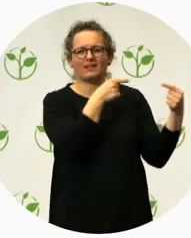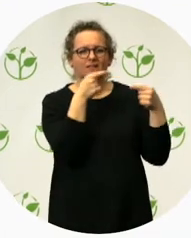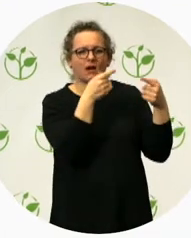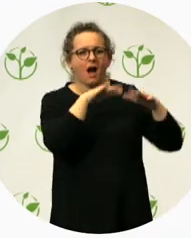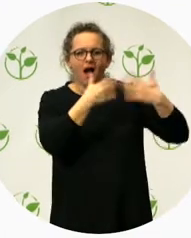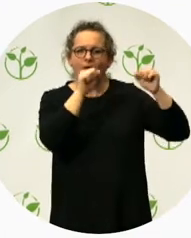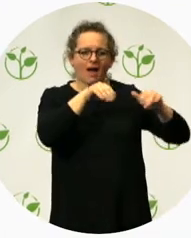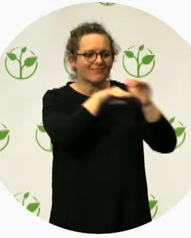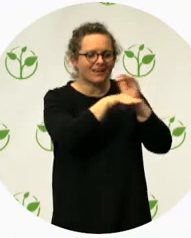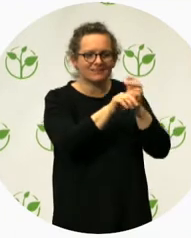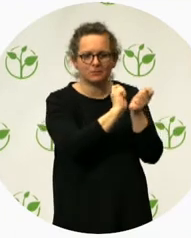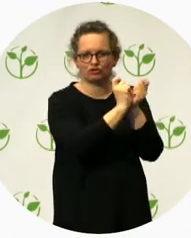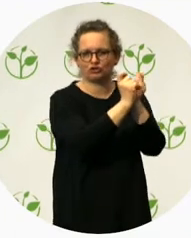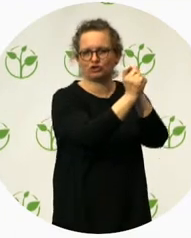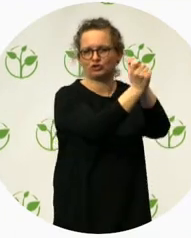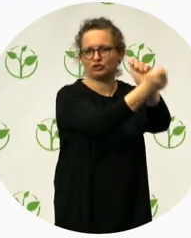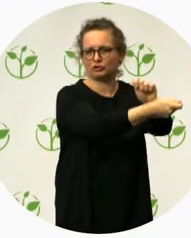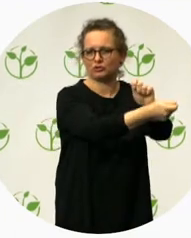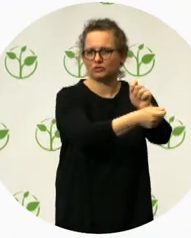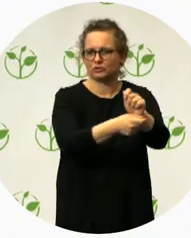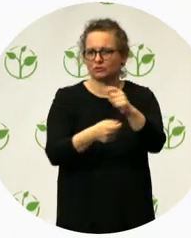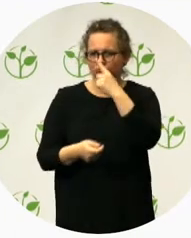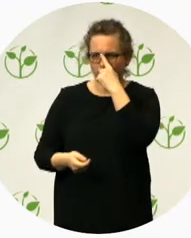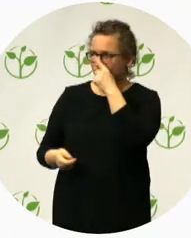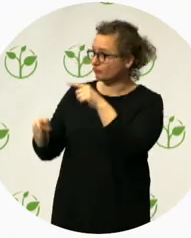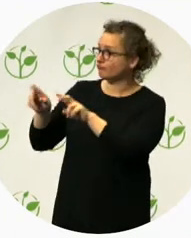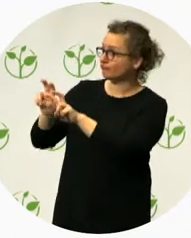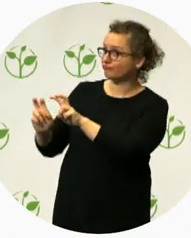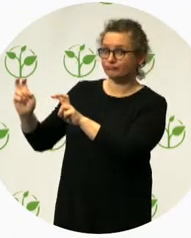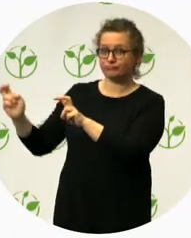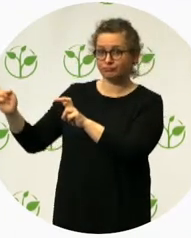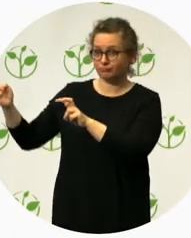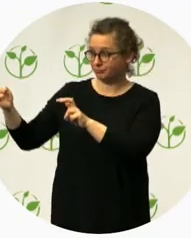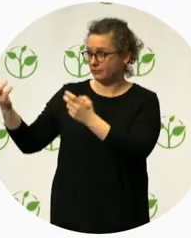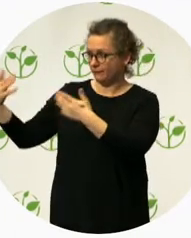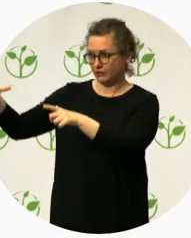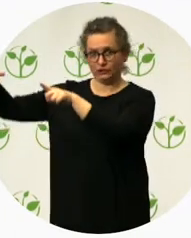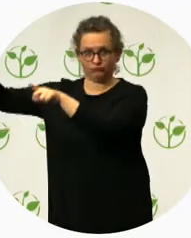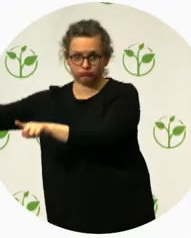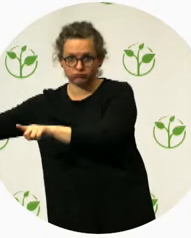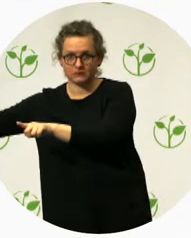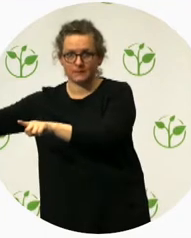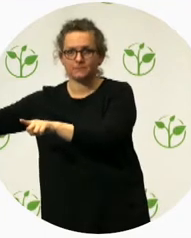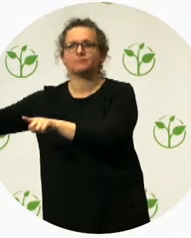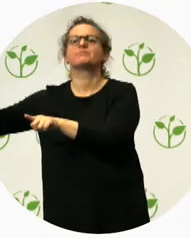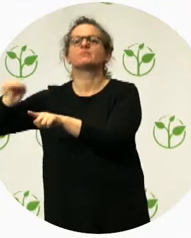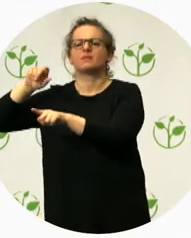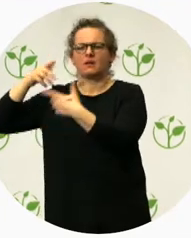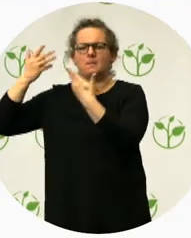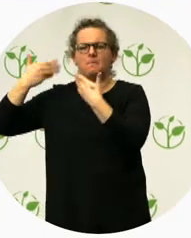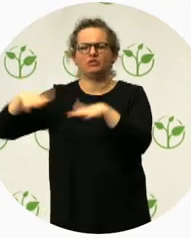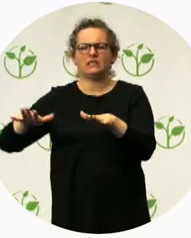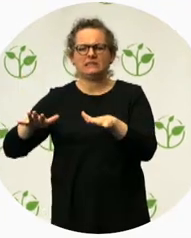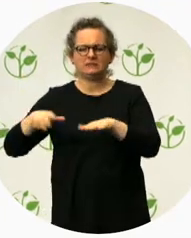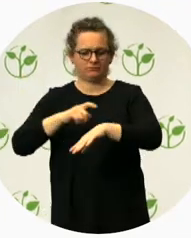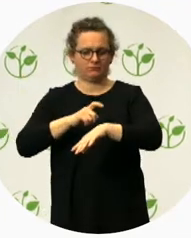we're going to break into those 3 rooms from midday until 4 o'clock, and there are several sessions in those rooms. And feel